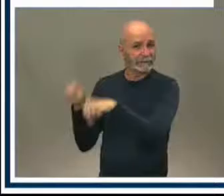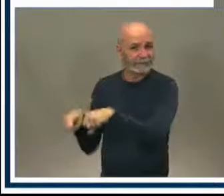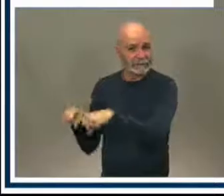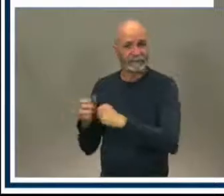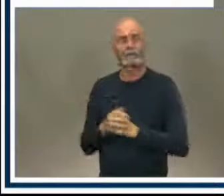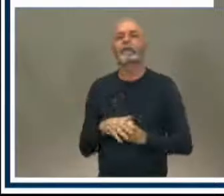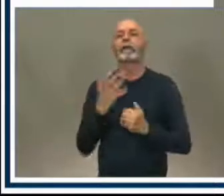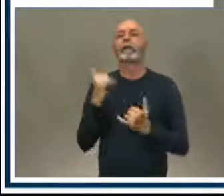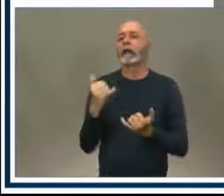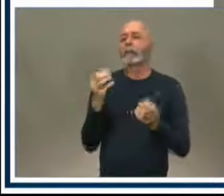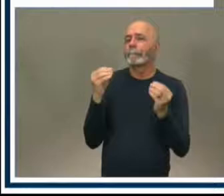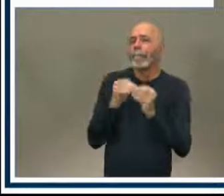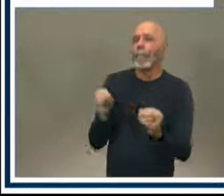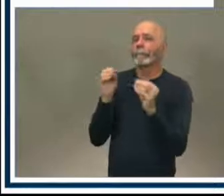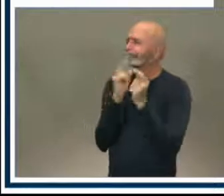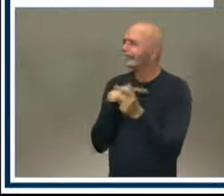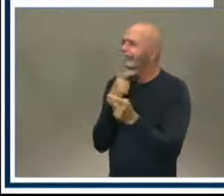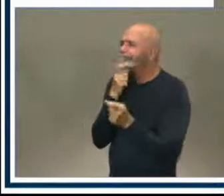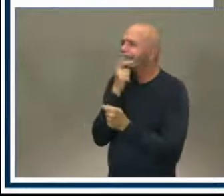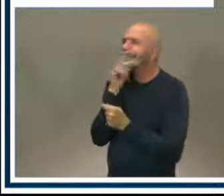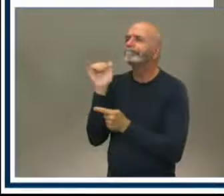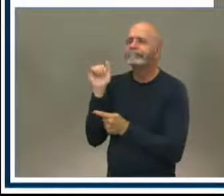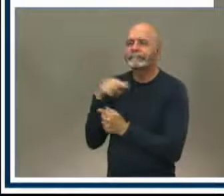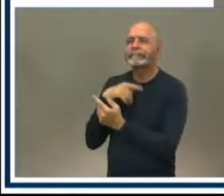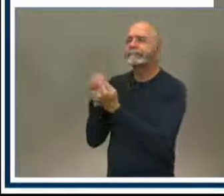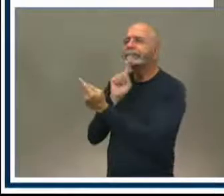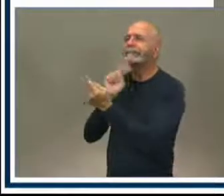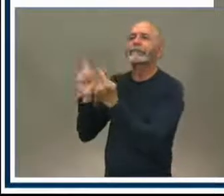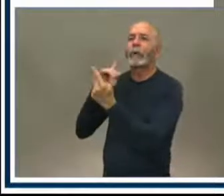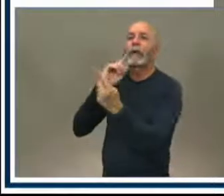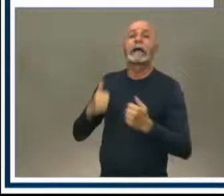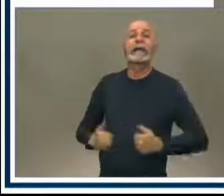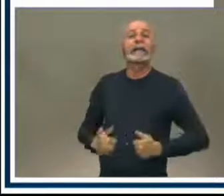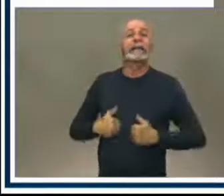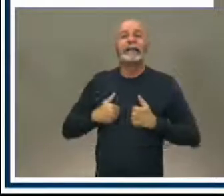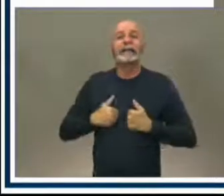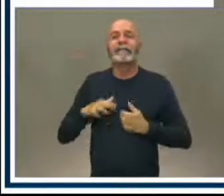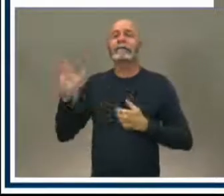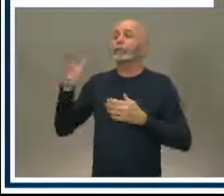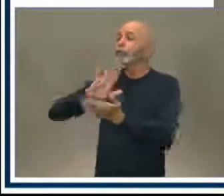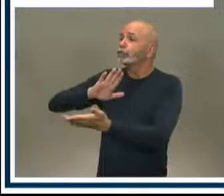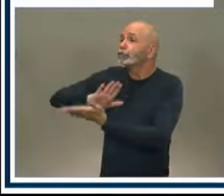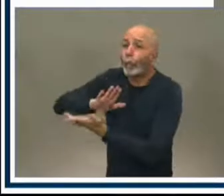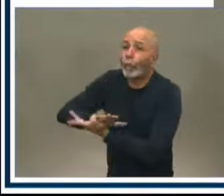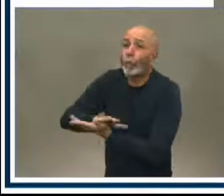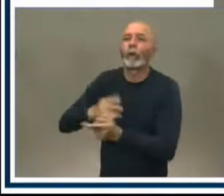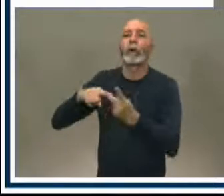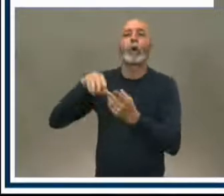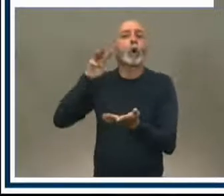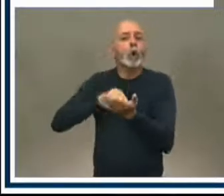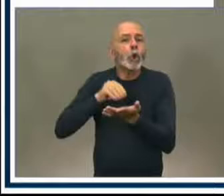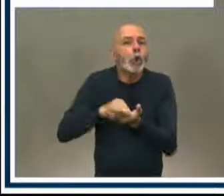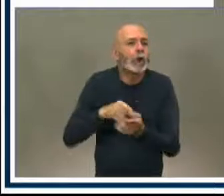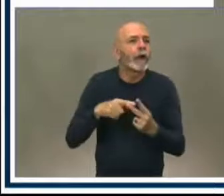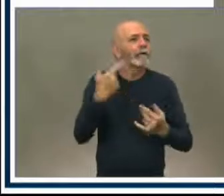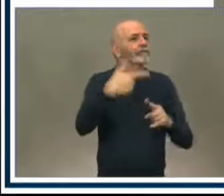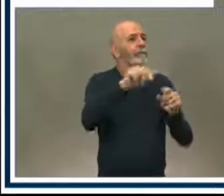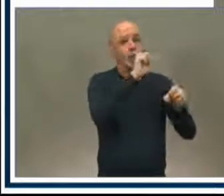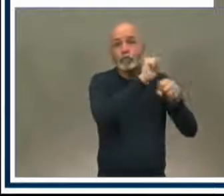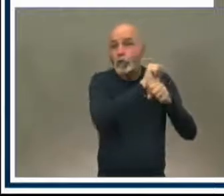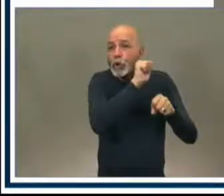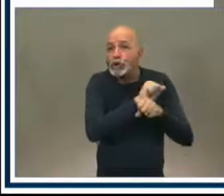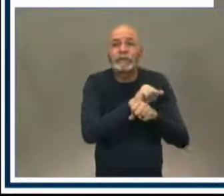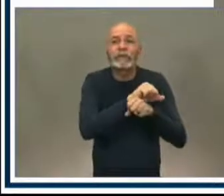meeting people in the communities where they live, work, and learn. This is difficult and tiring work, and I want to thank